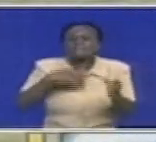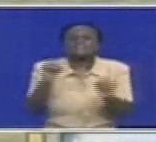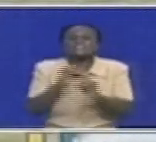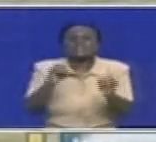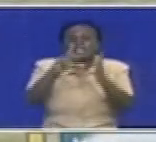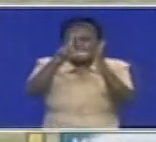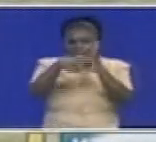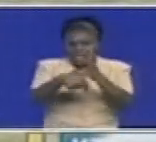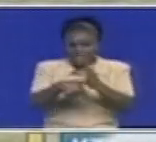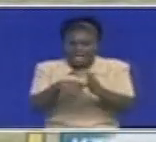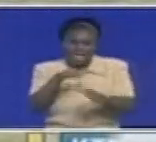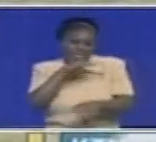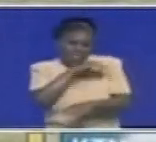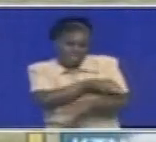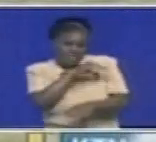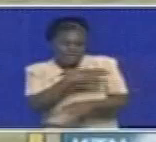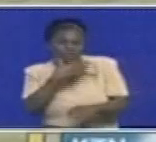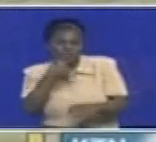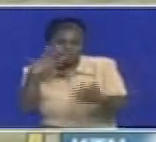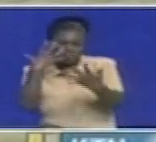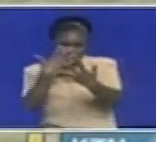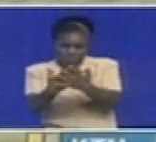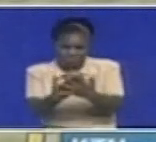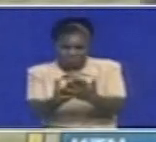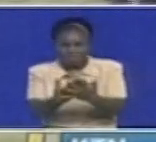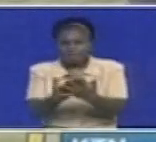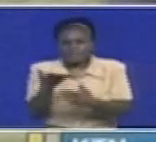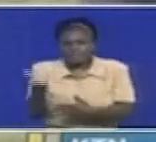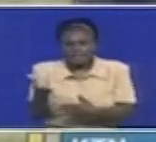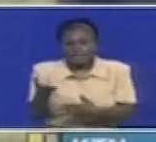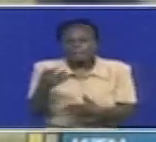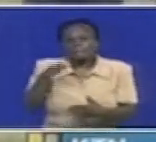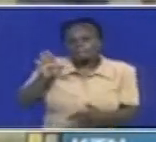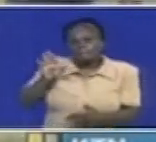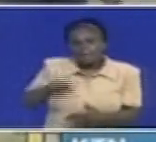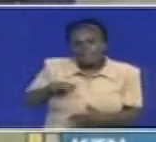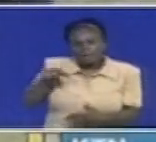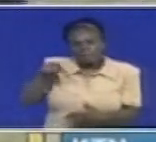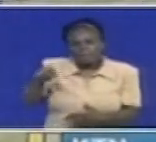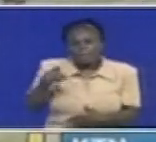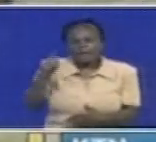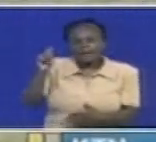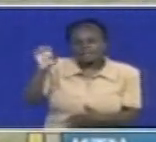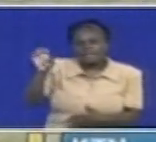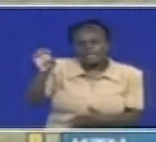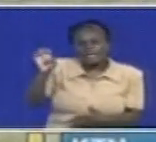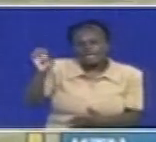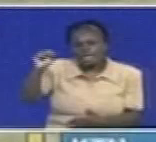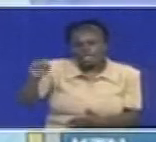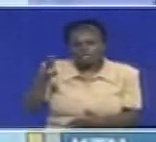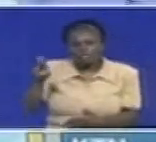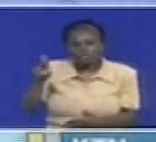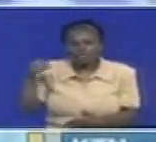Later that evening, the boy was arrested and placed in custody. His mother, who lives in Teso near the Ugandan border,